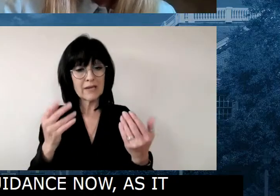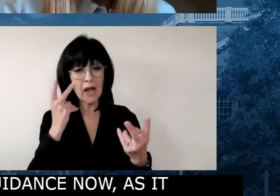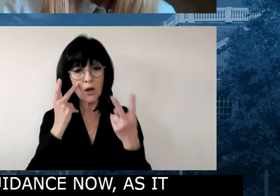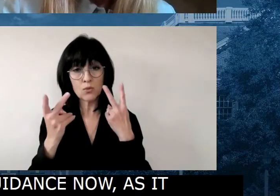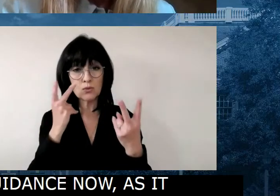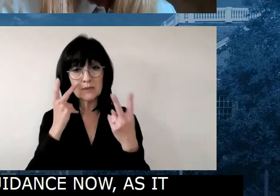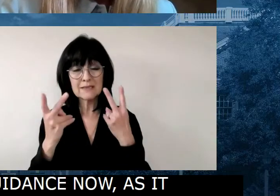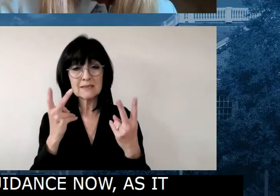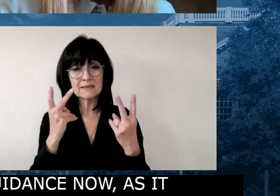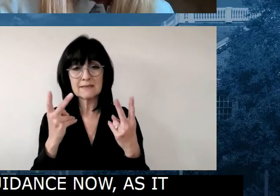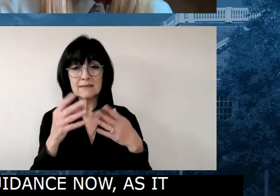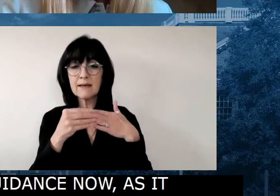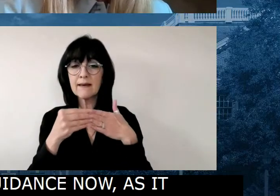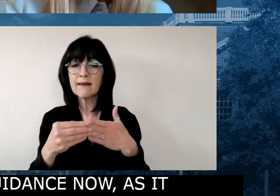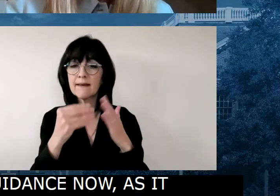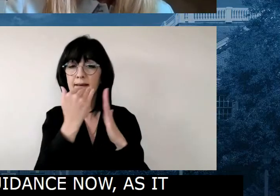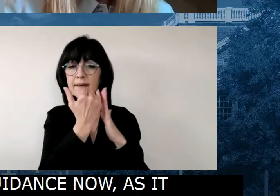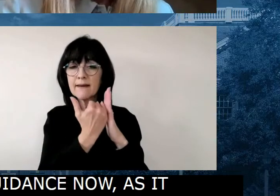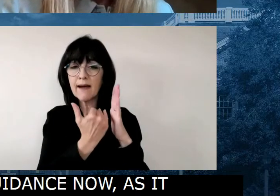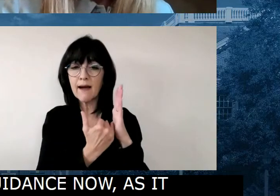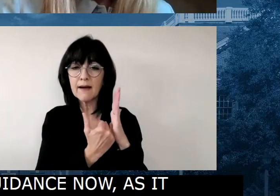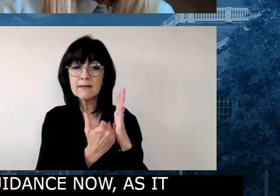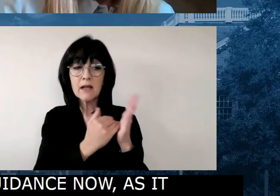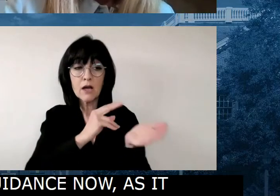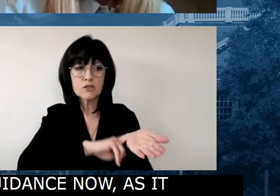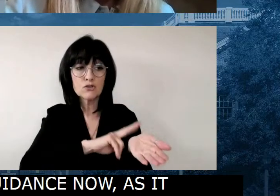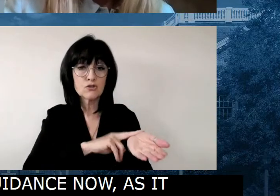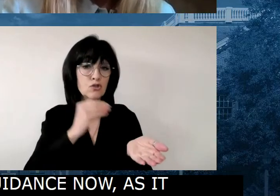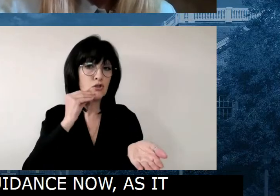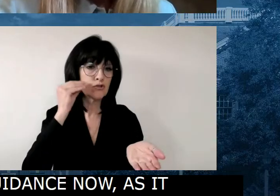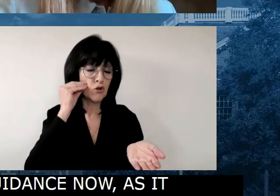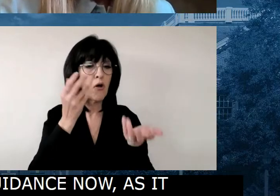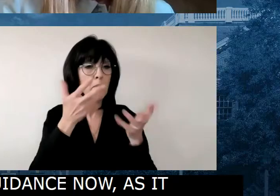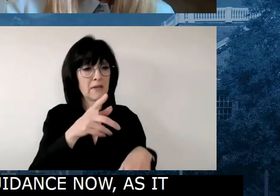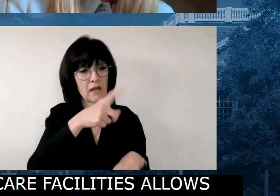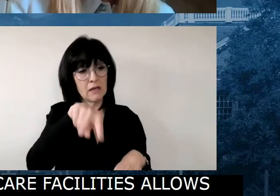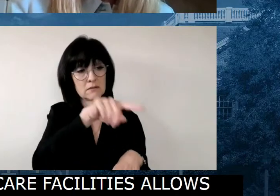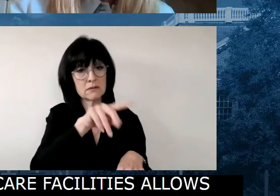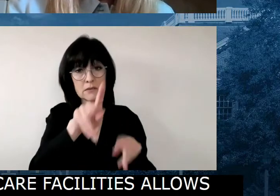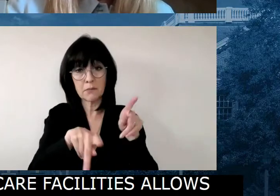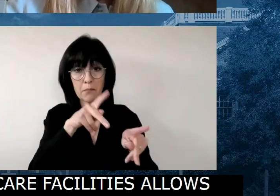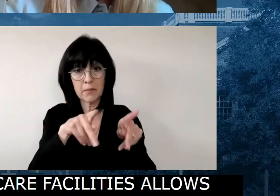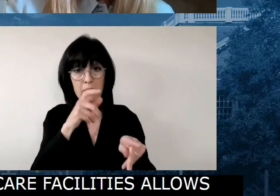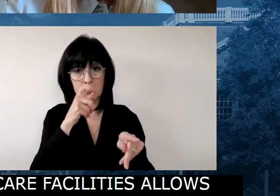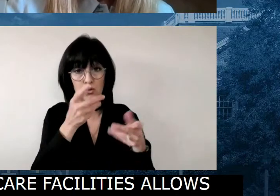care facilities, allows those residents who are vaccinated to